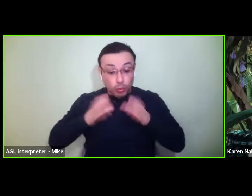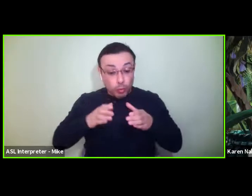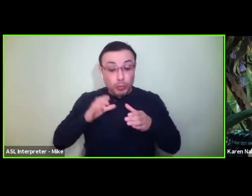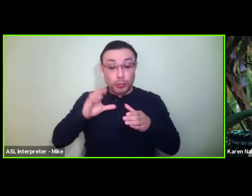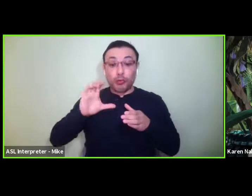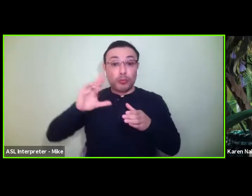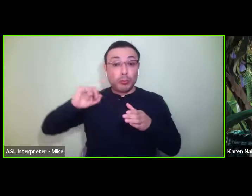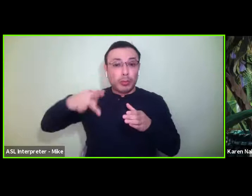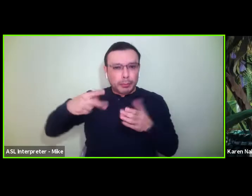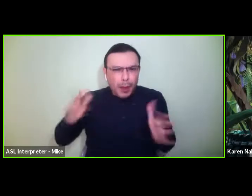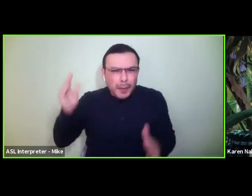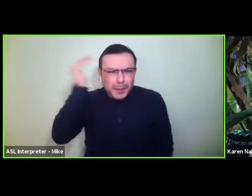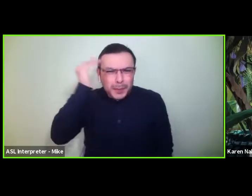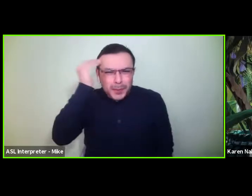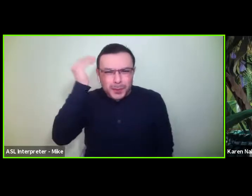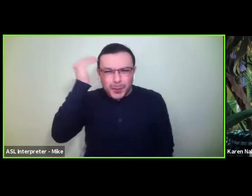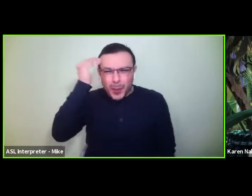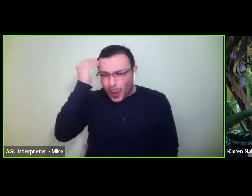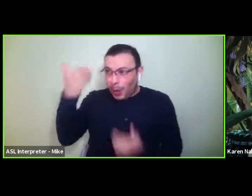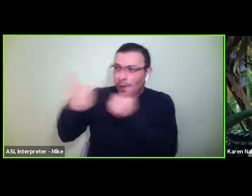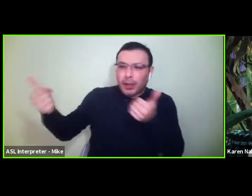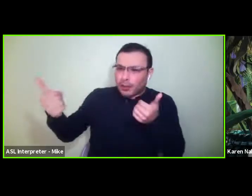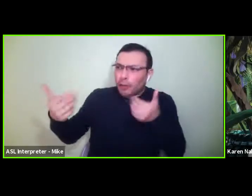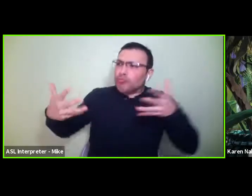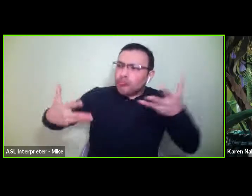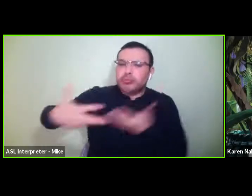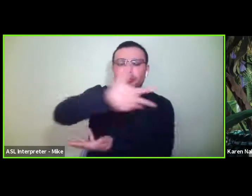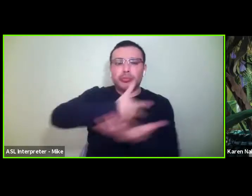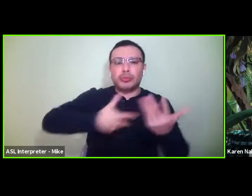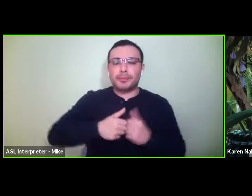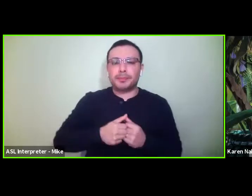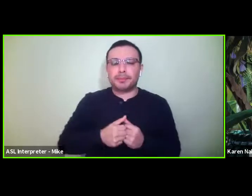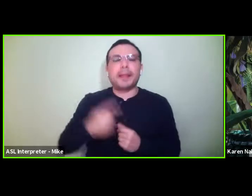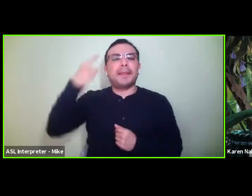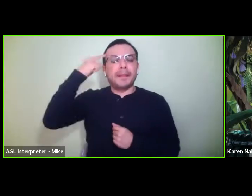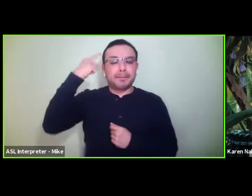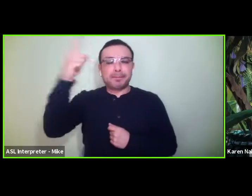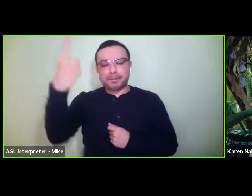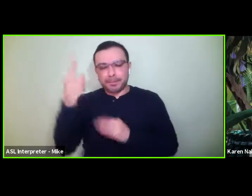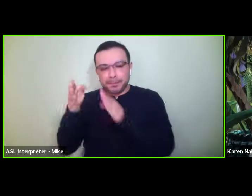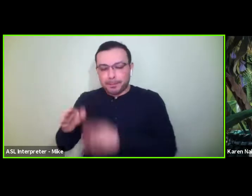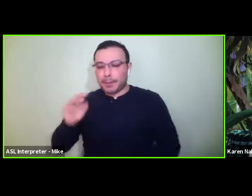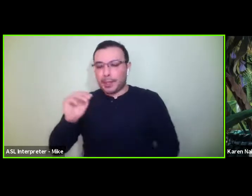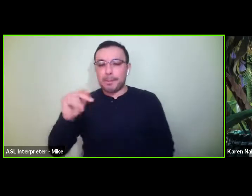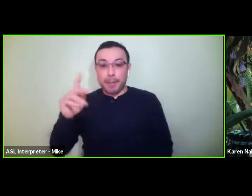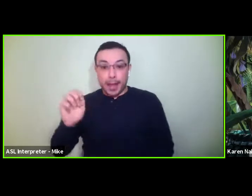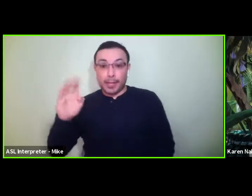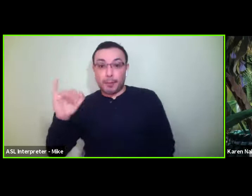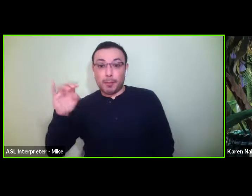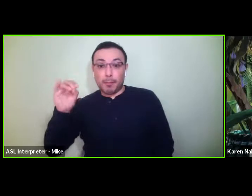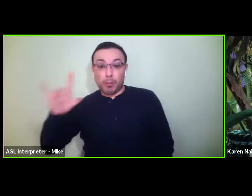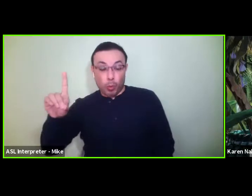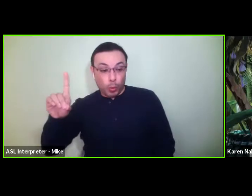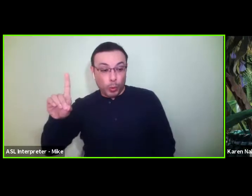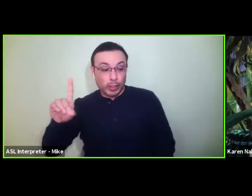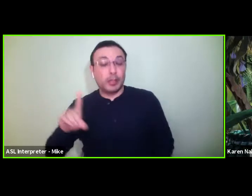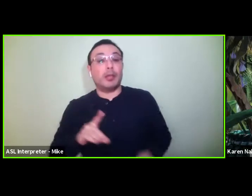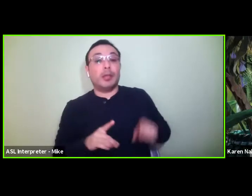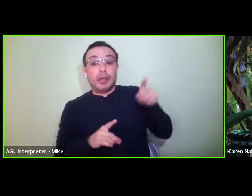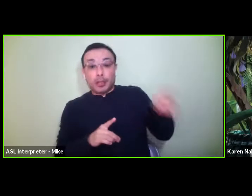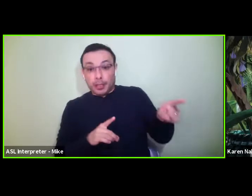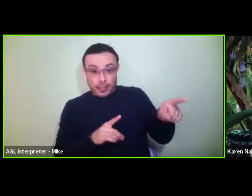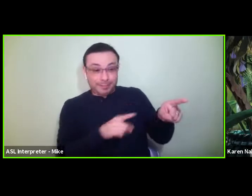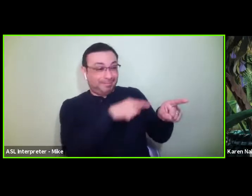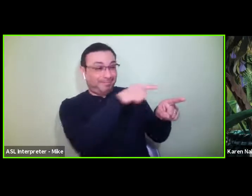1995, 2 months after his friend's death, Mike Boyd dropped off Ed Roberts' wheelchair